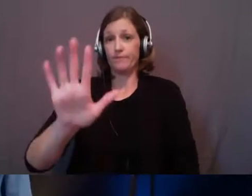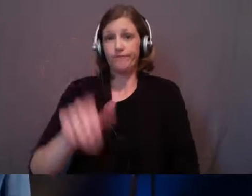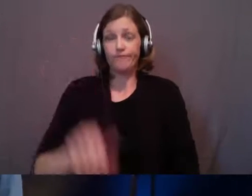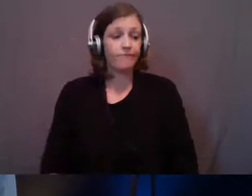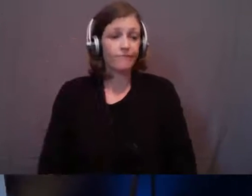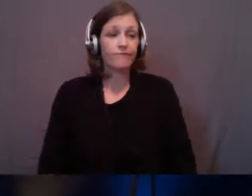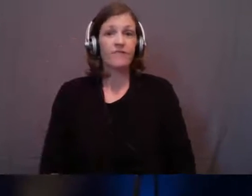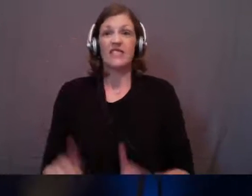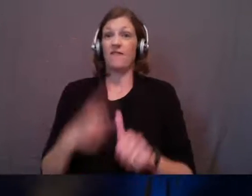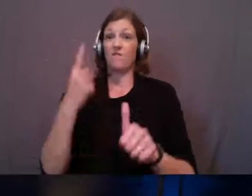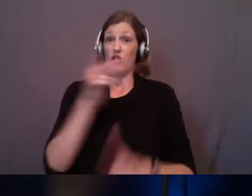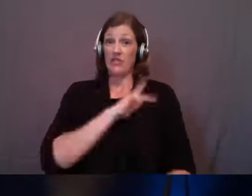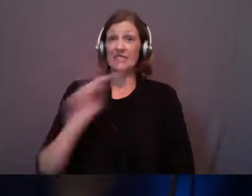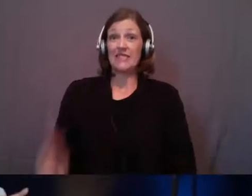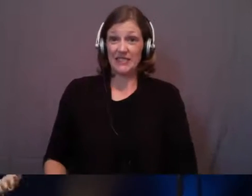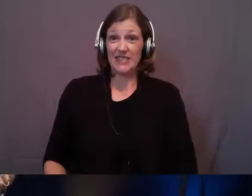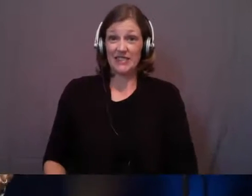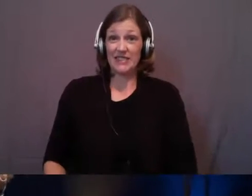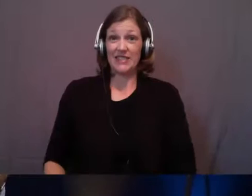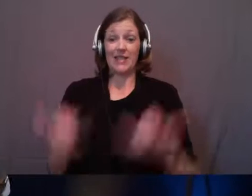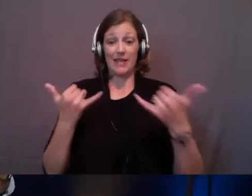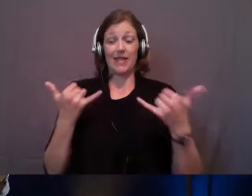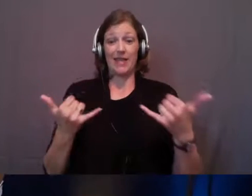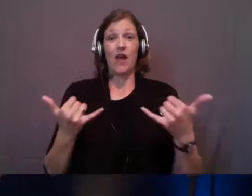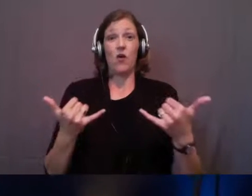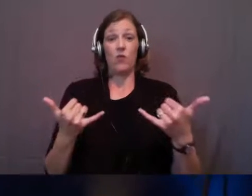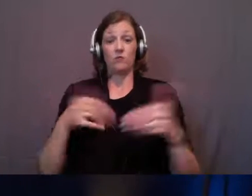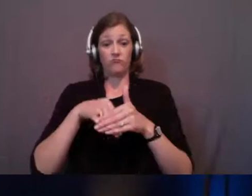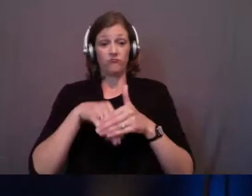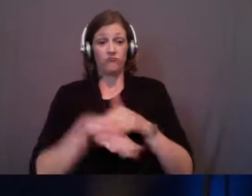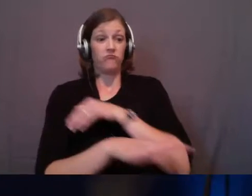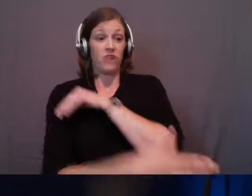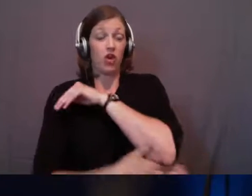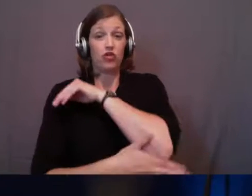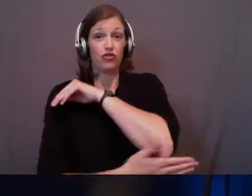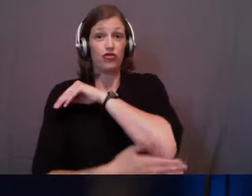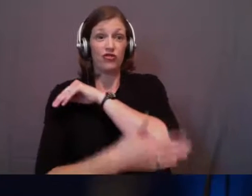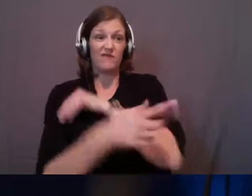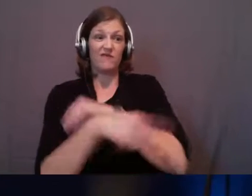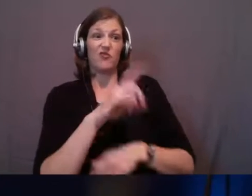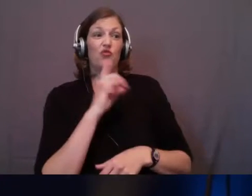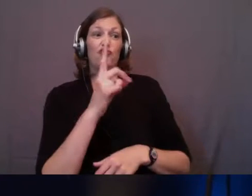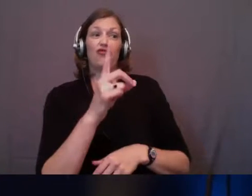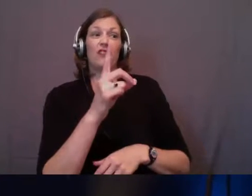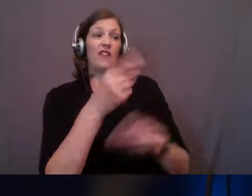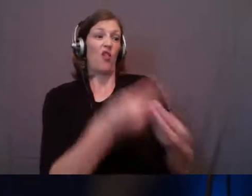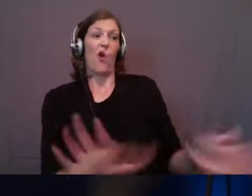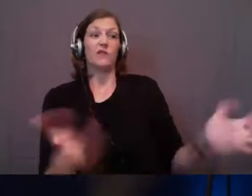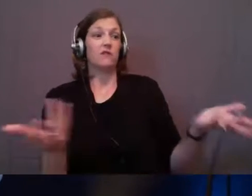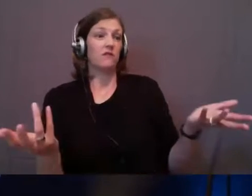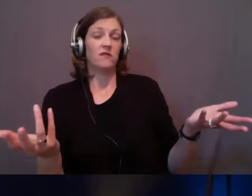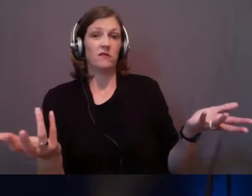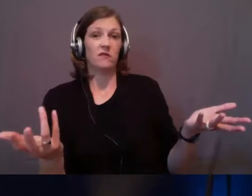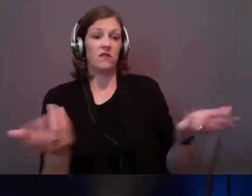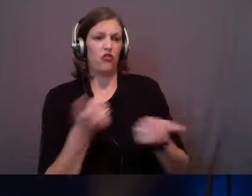Saul's the first king, and now he is coming into a country that really has lost its way, because they're trying to